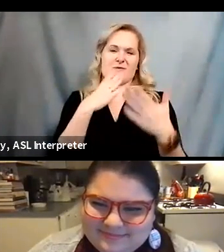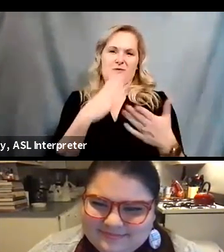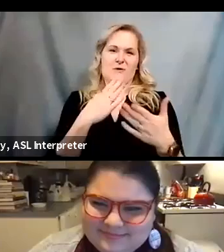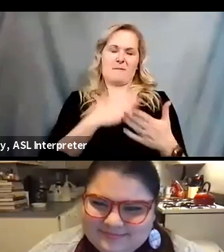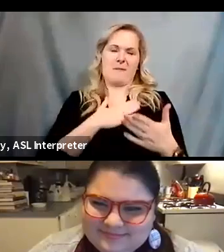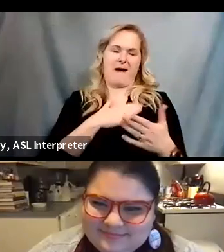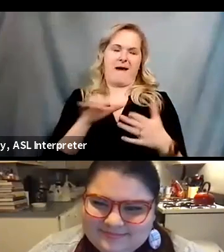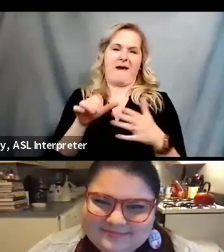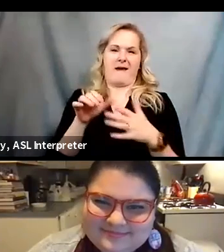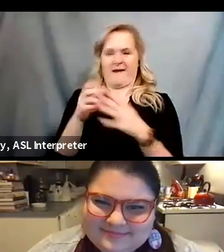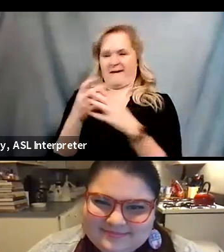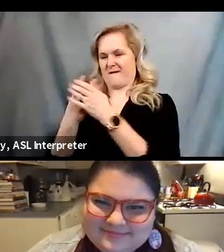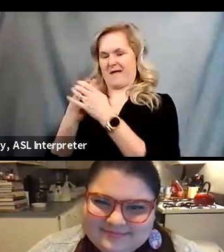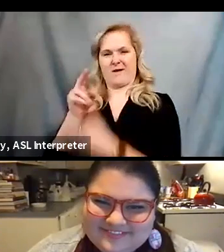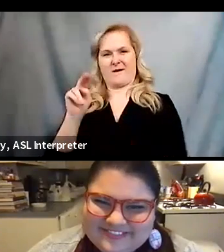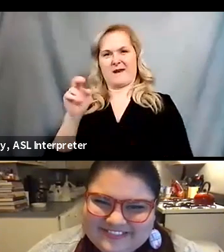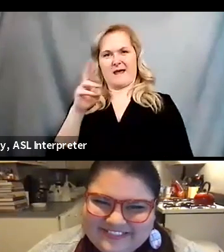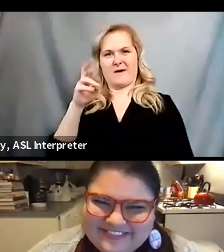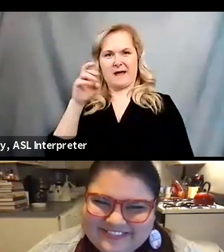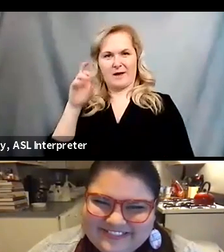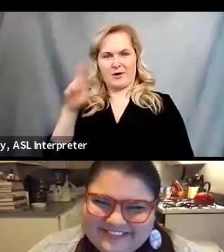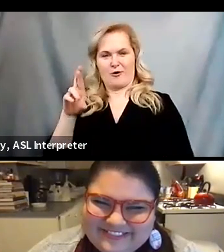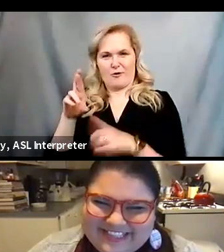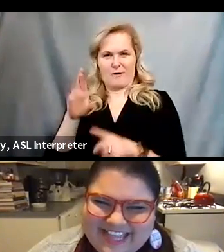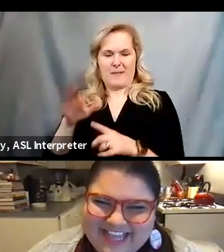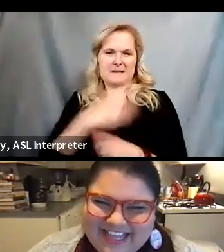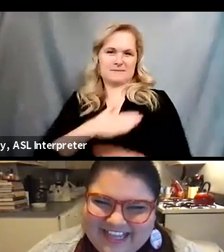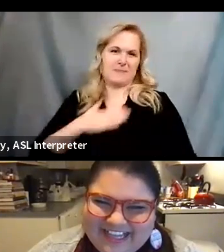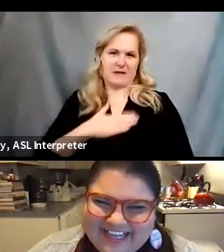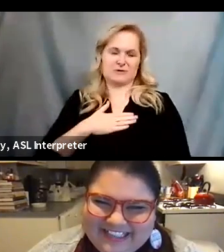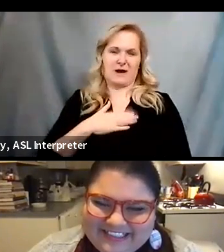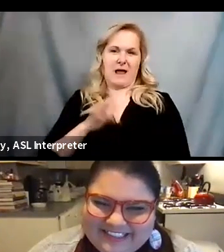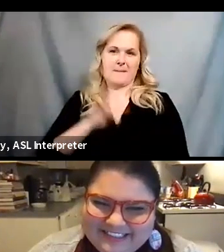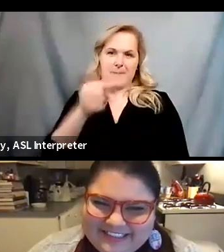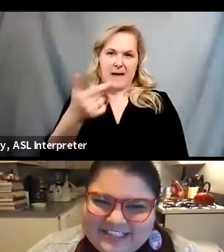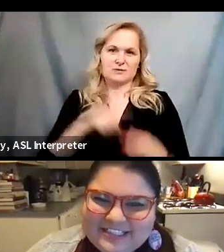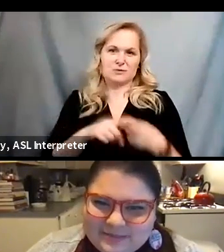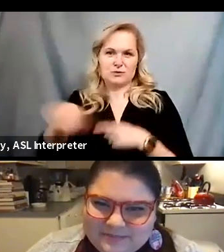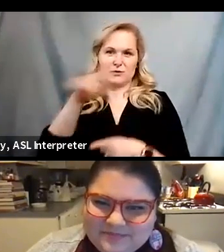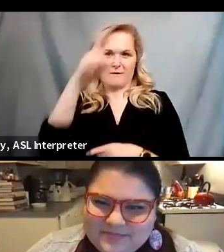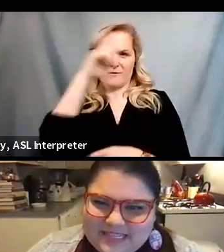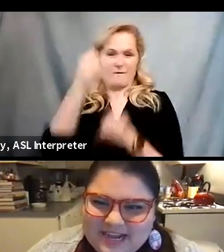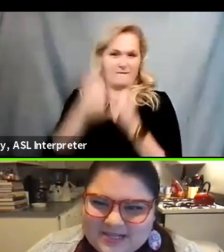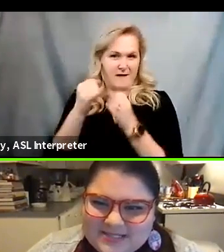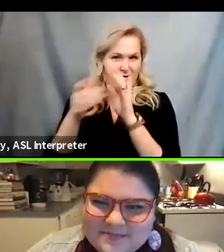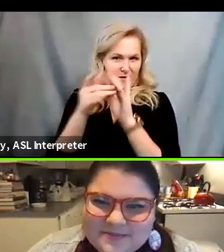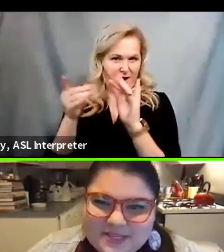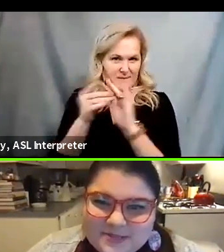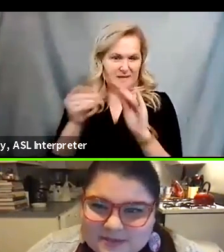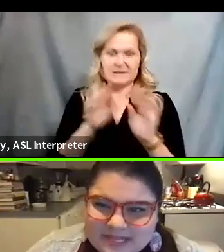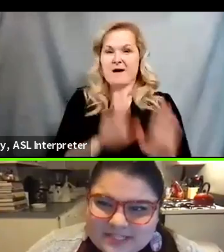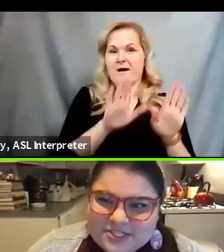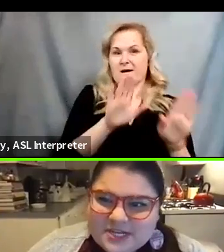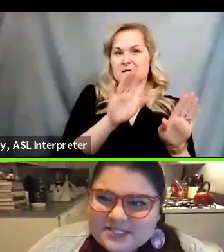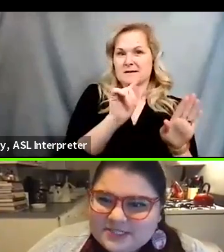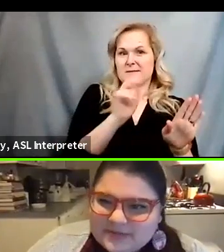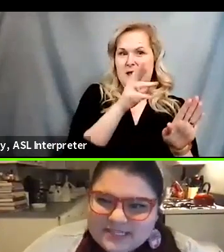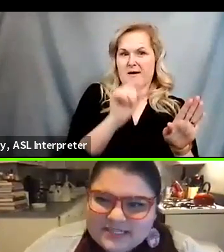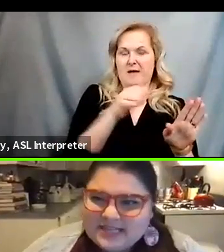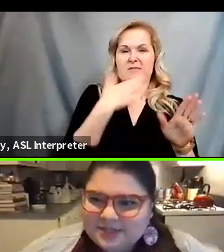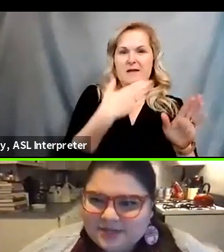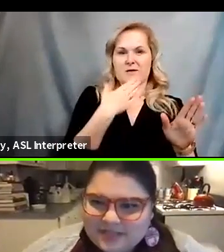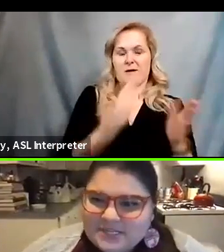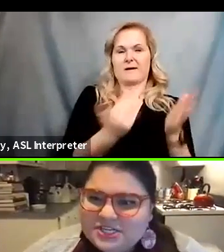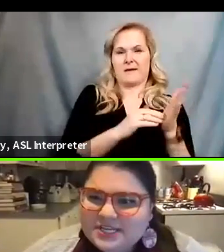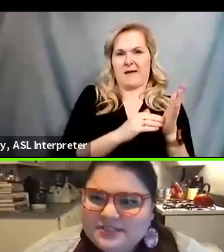narrator. It has been a pleasure facilitating with you. I pass the mic to you for any final comments to close us out. Yeah, awesome. Thank you so much. So